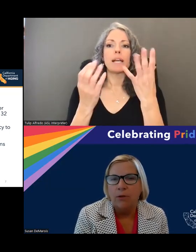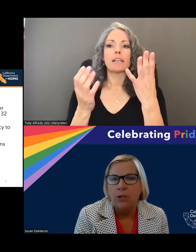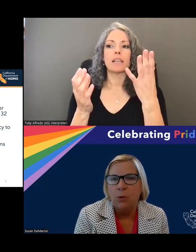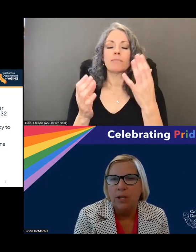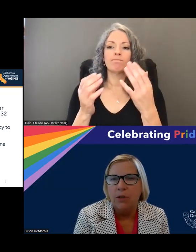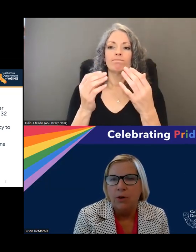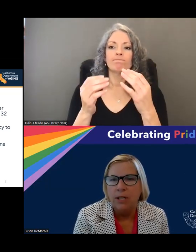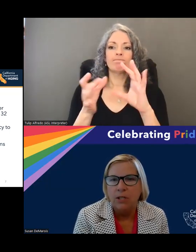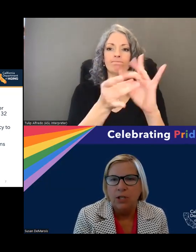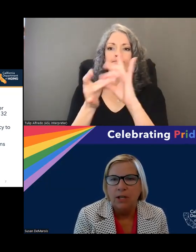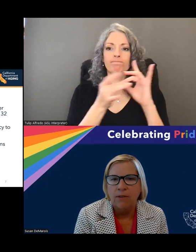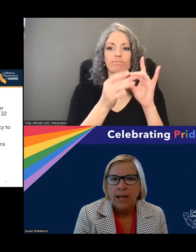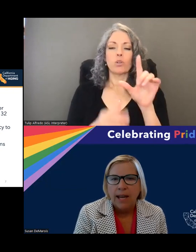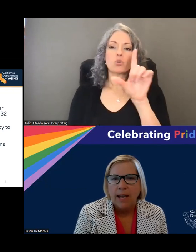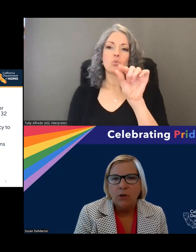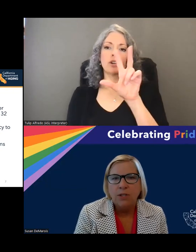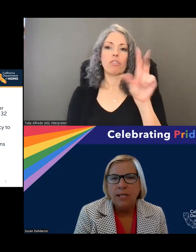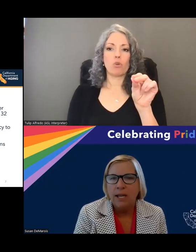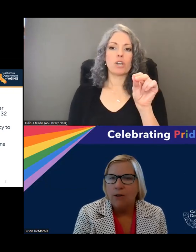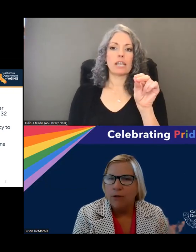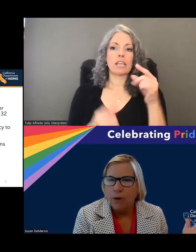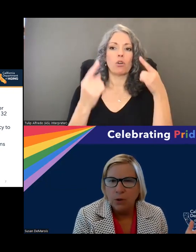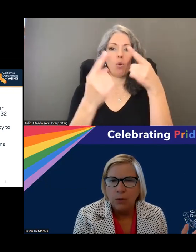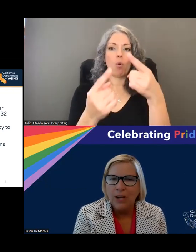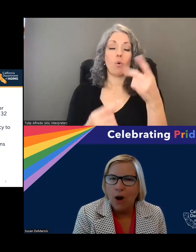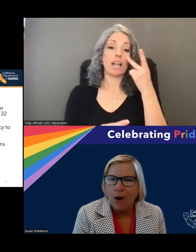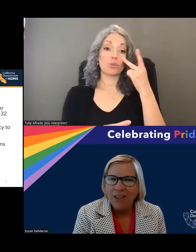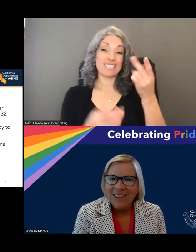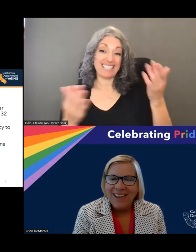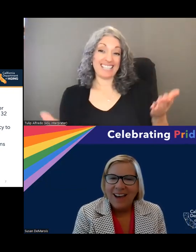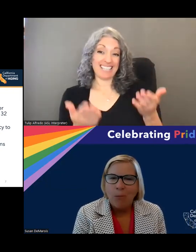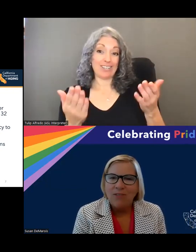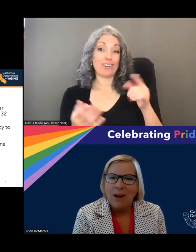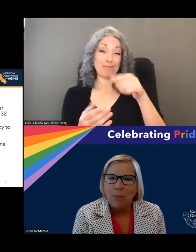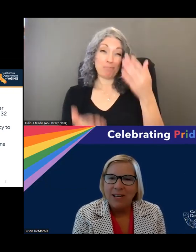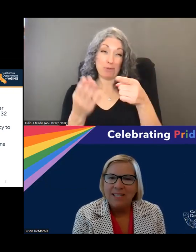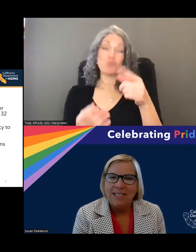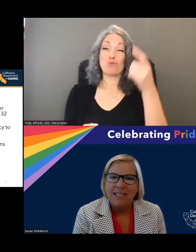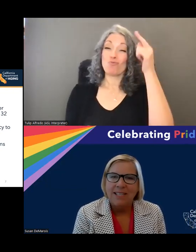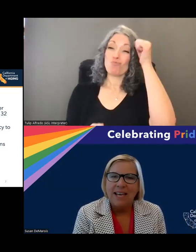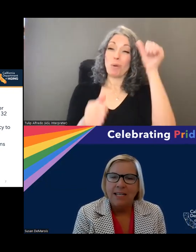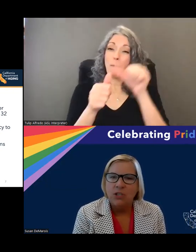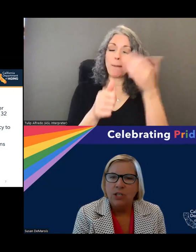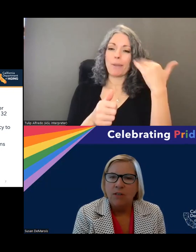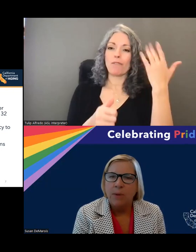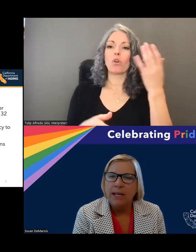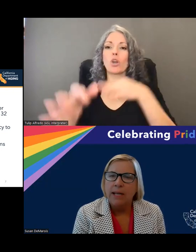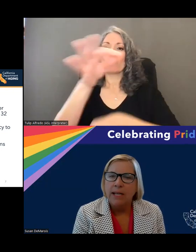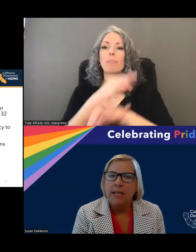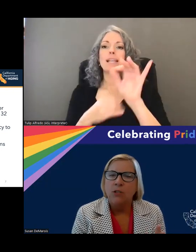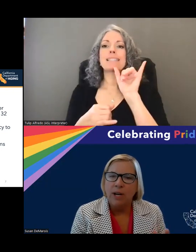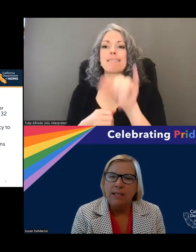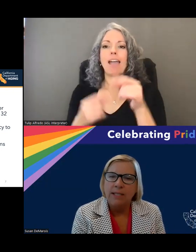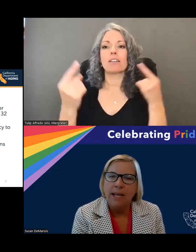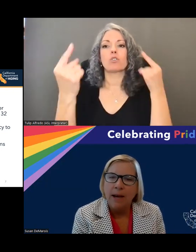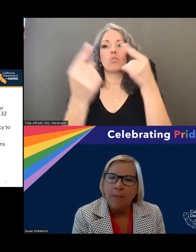California 2030 initiative. And you'll see here, for those who recall, We've now replaced that initiative, but